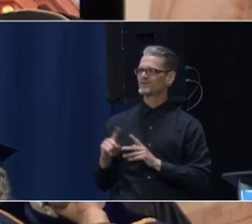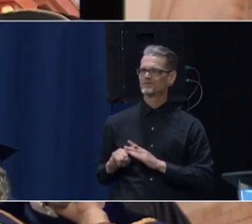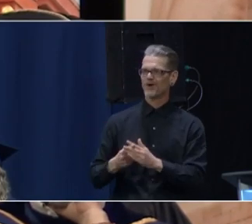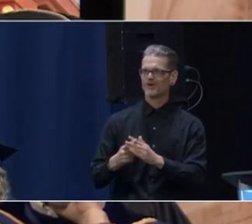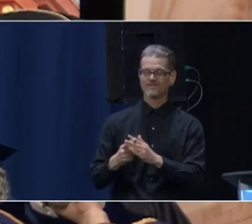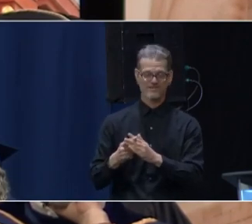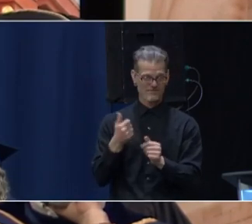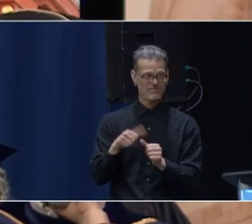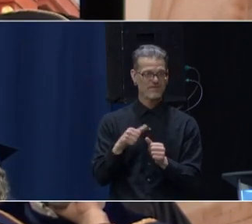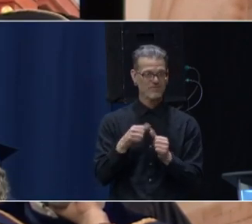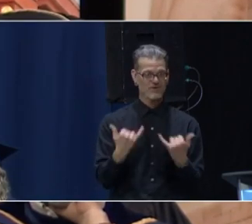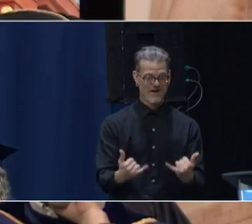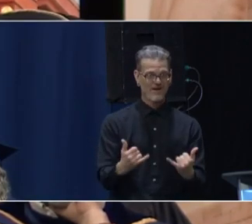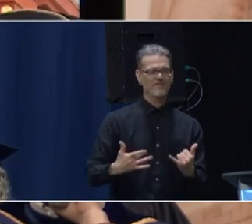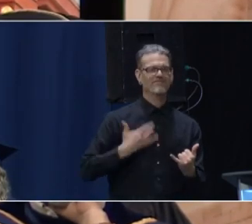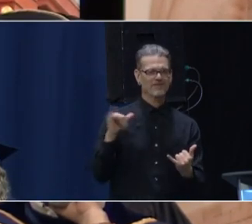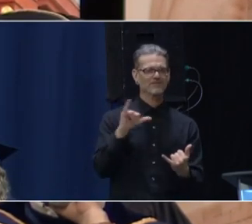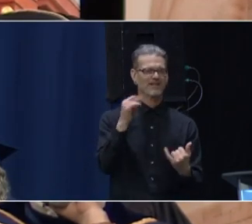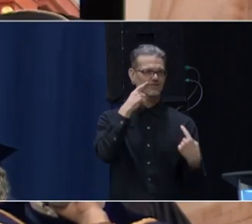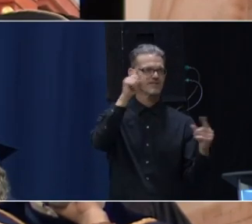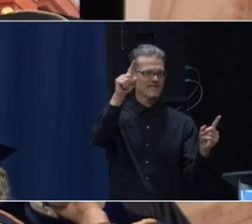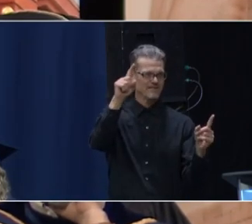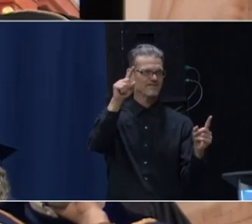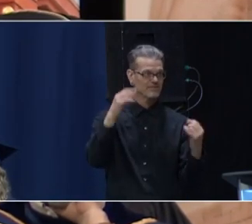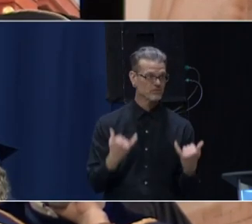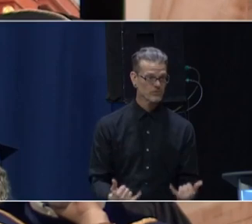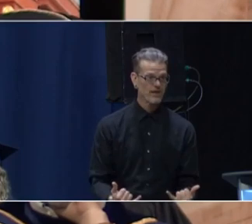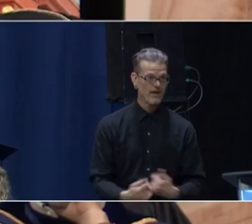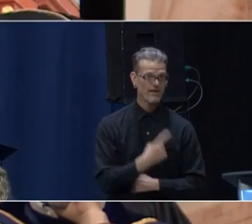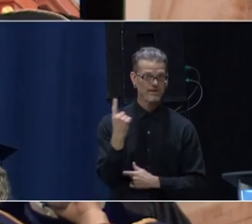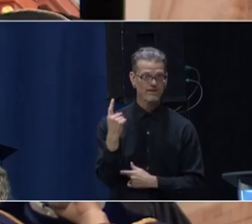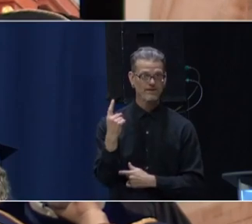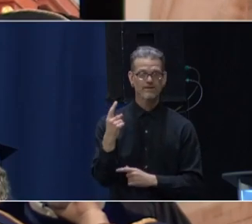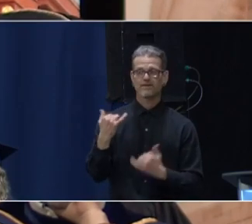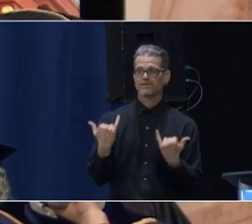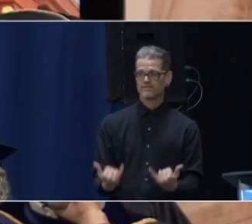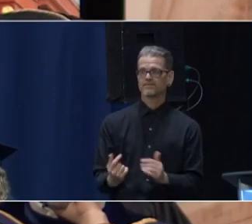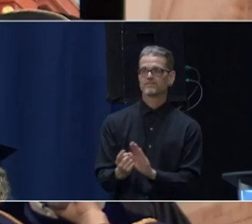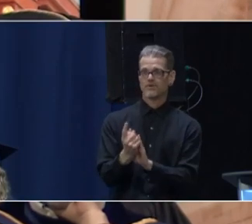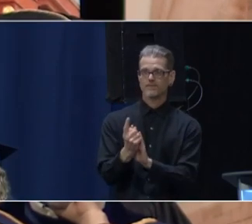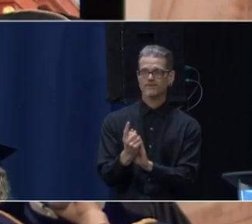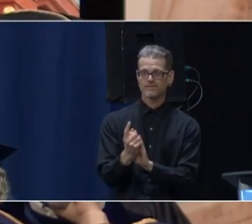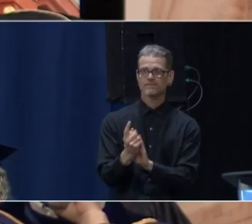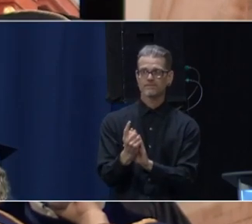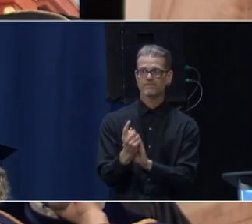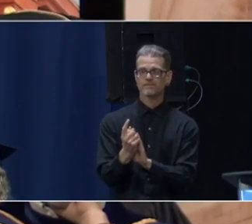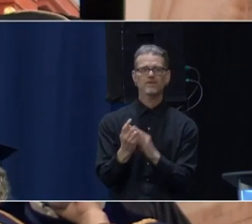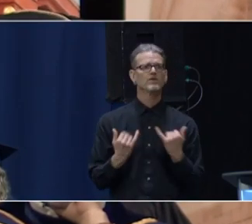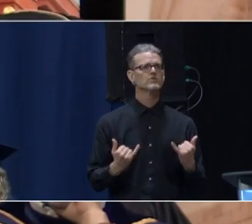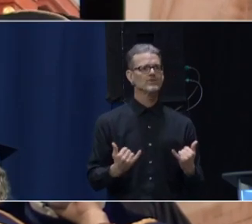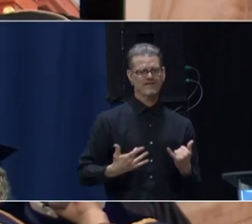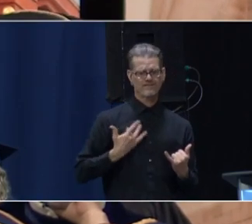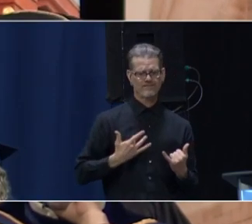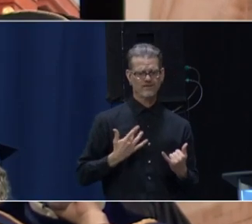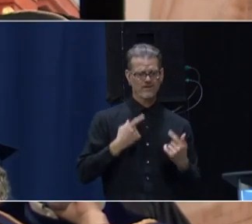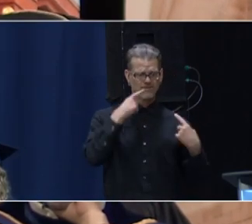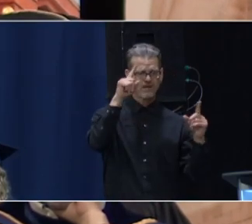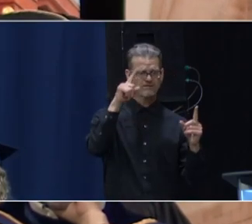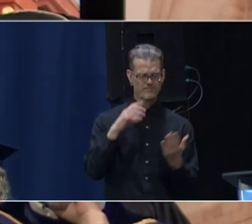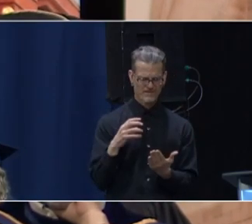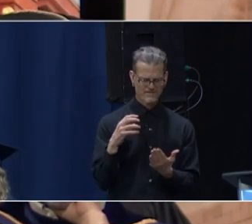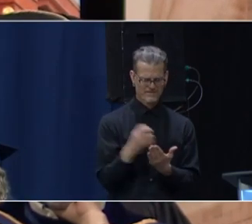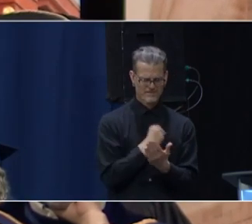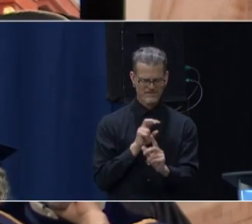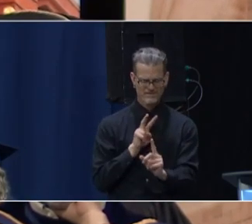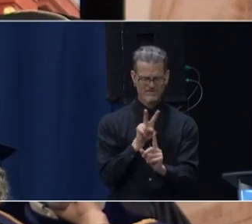to succeed, what it feels like today in this moment. Use today's feeling of accomplishment to